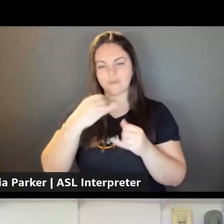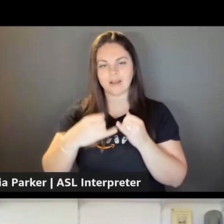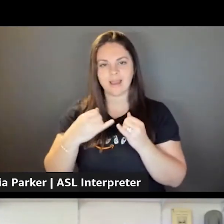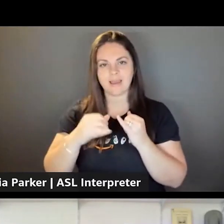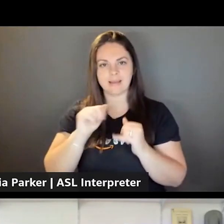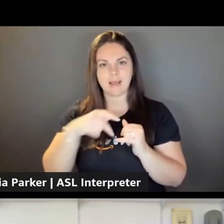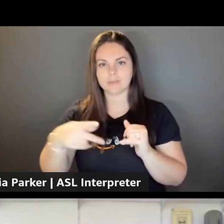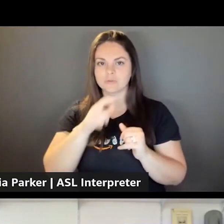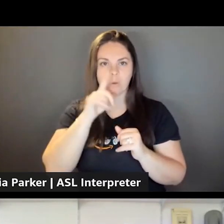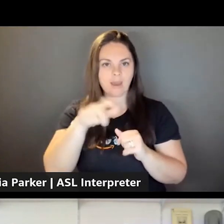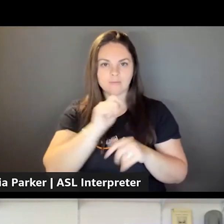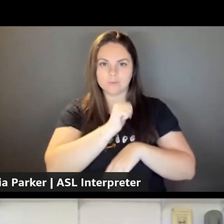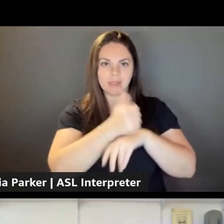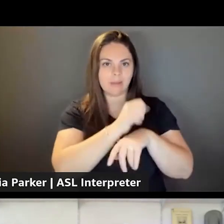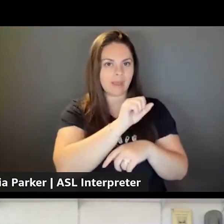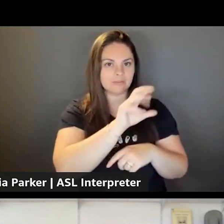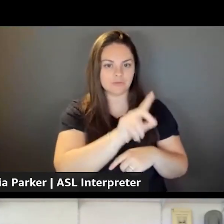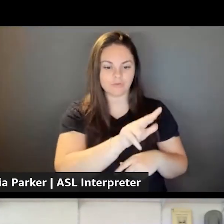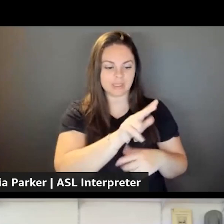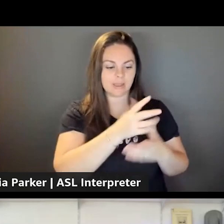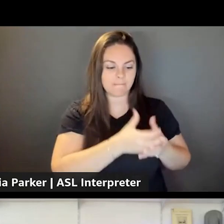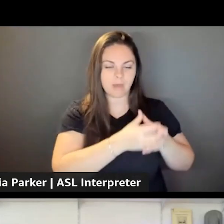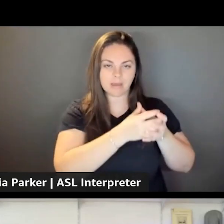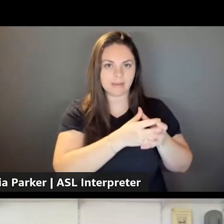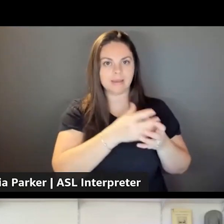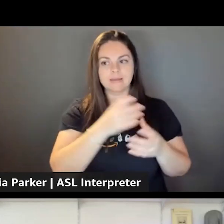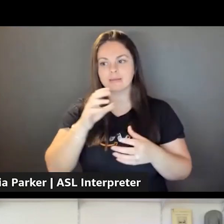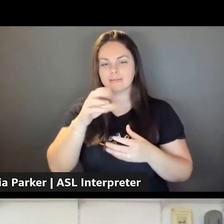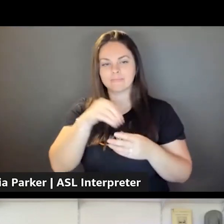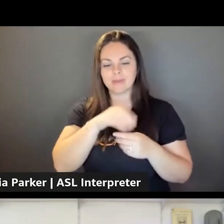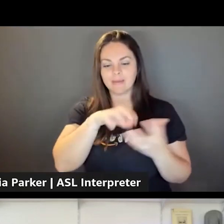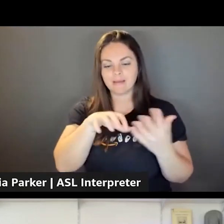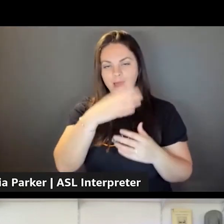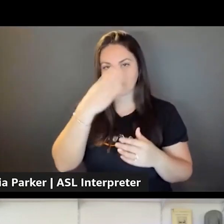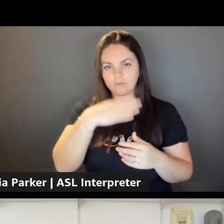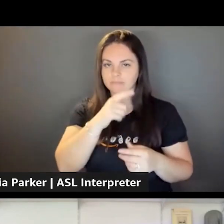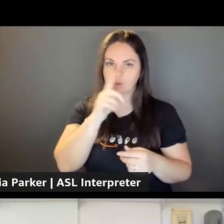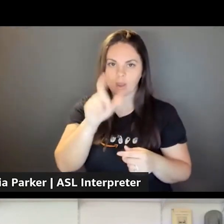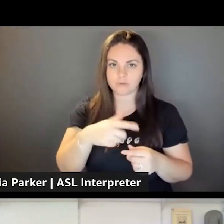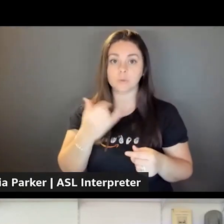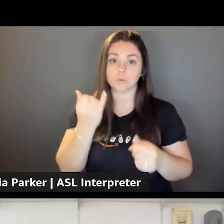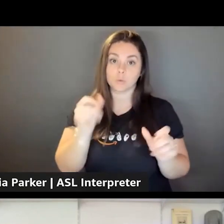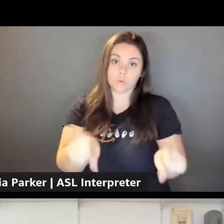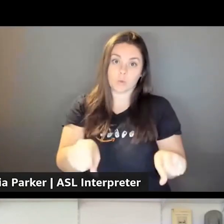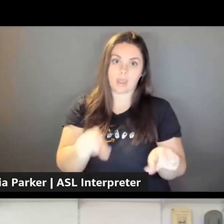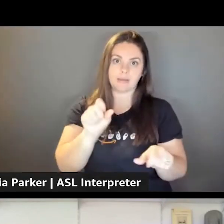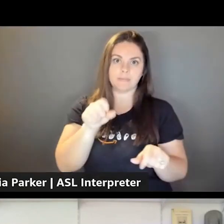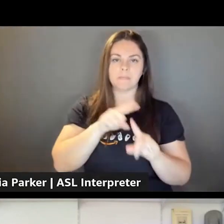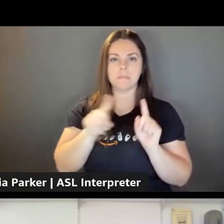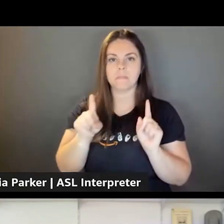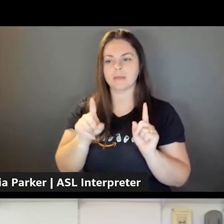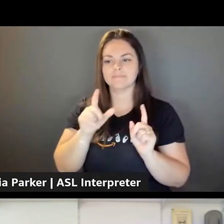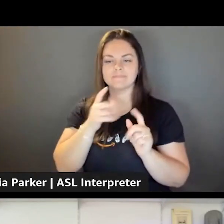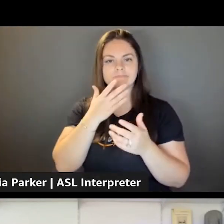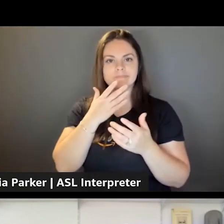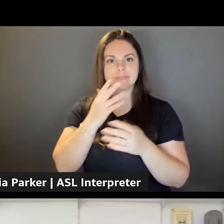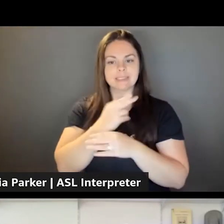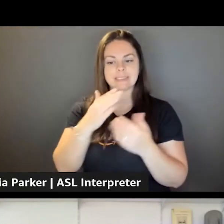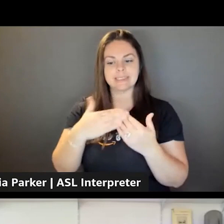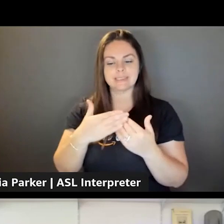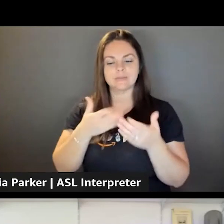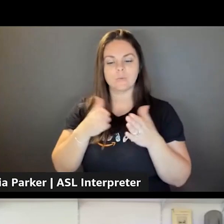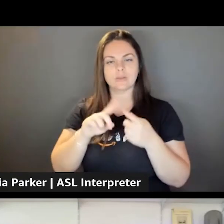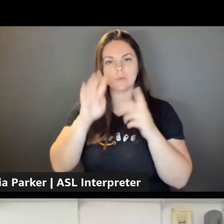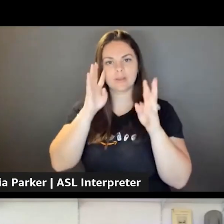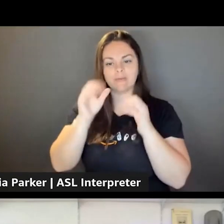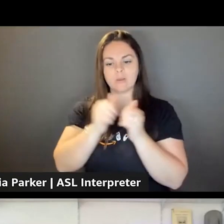an S3 bucket and CloudFront. Feel free to do it that way if you want. But if you want an easy way to integrate with GitHub, we have Amplify Hosting,